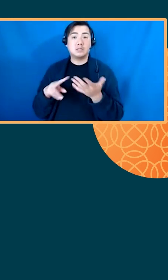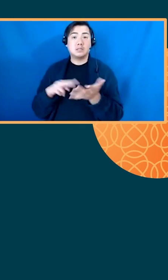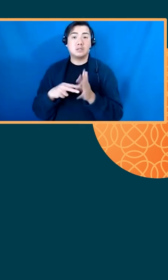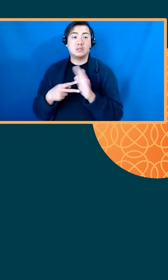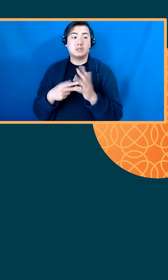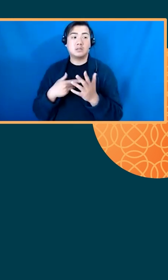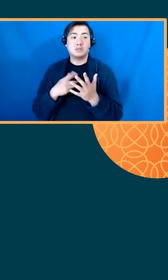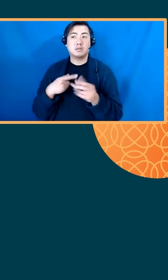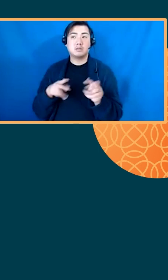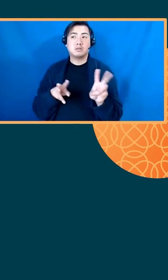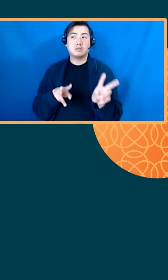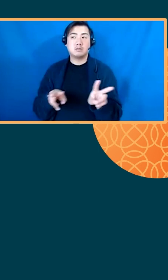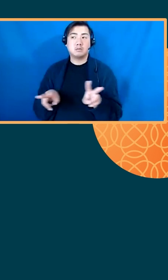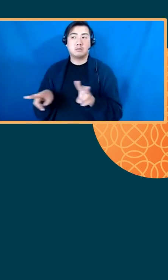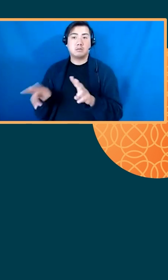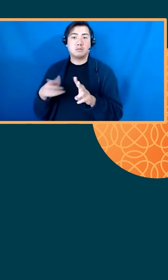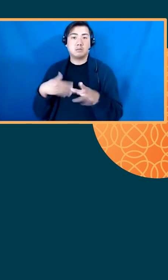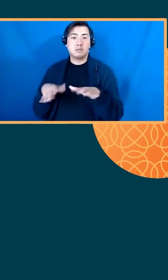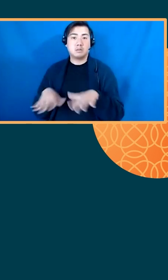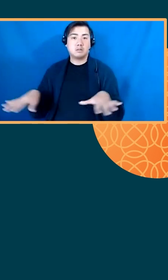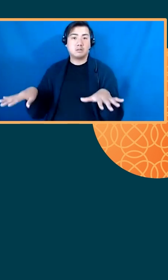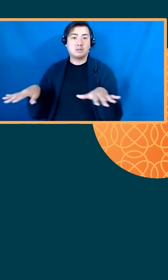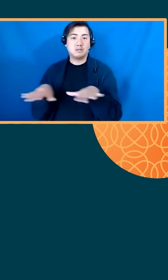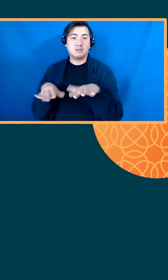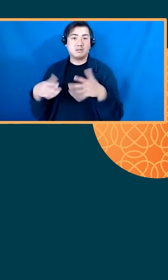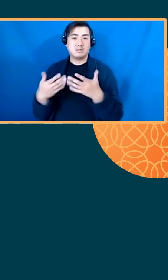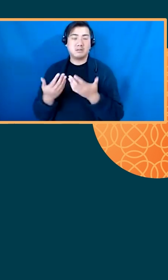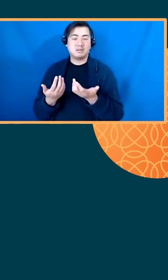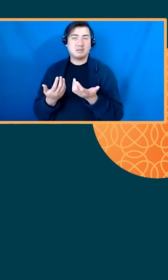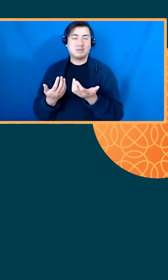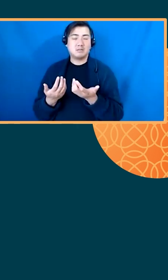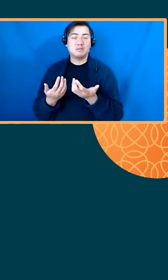space comes hopefully that instinctual